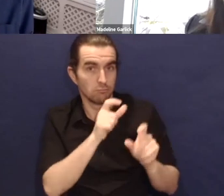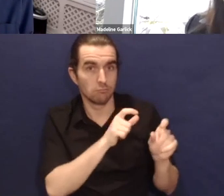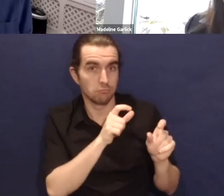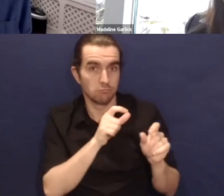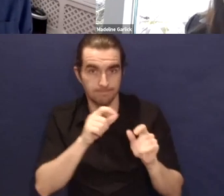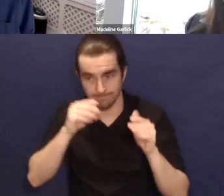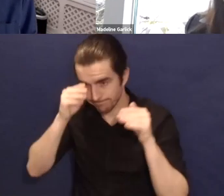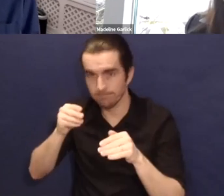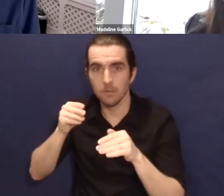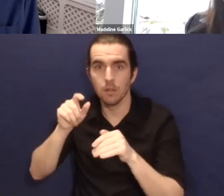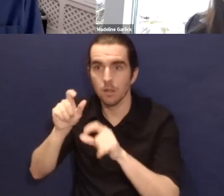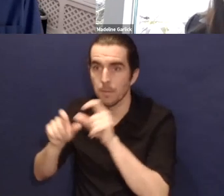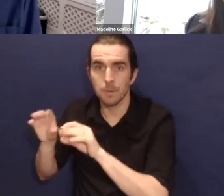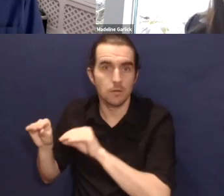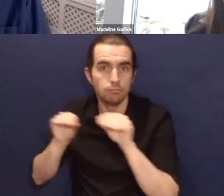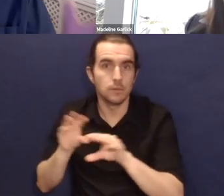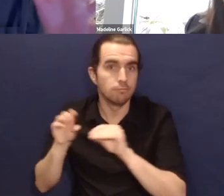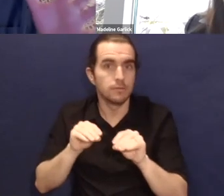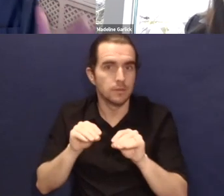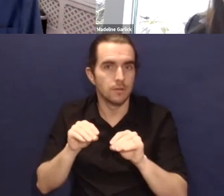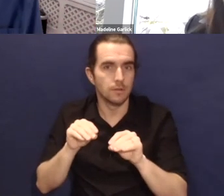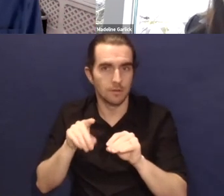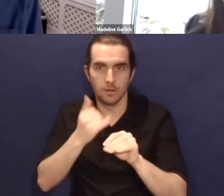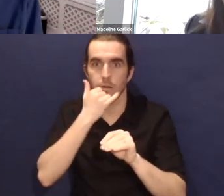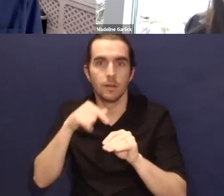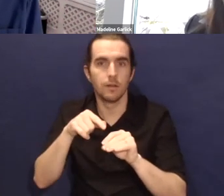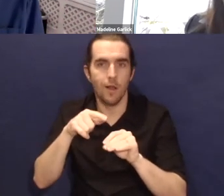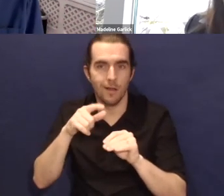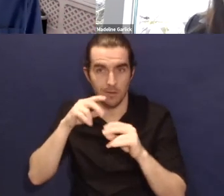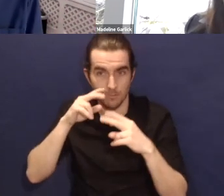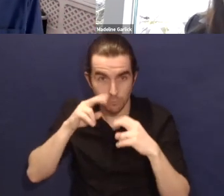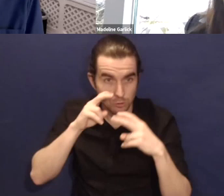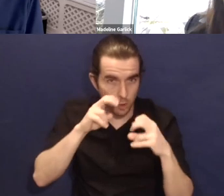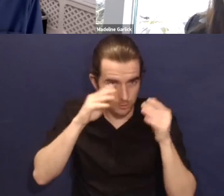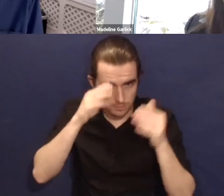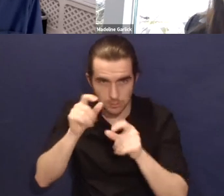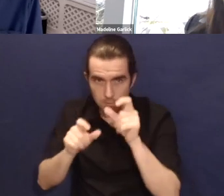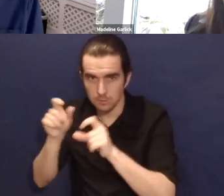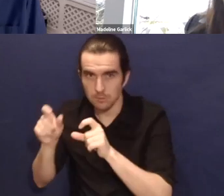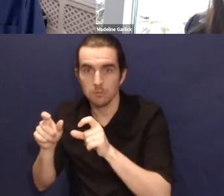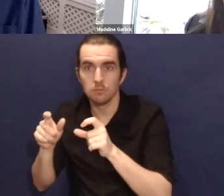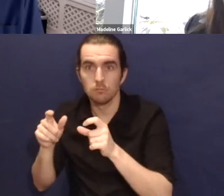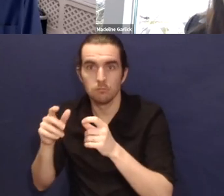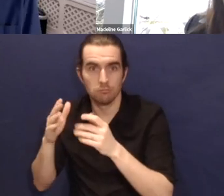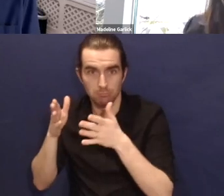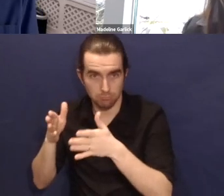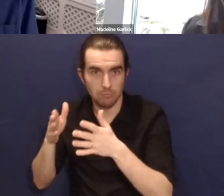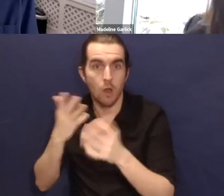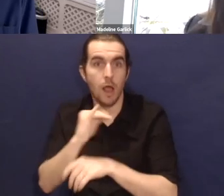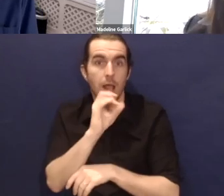many countries, so many of those situations where the Global Protection Cluster is working